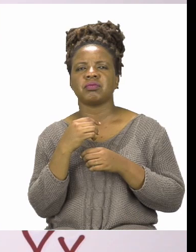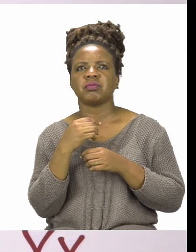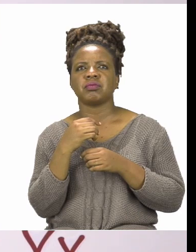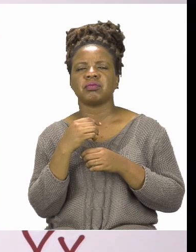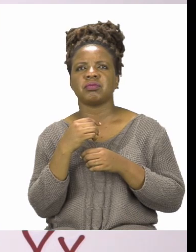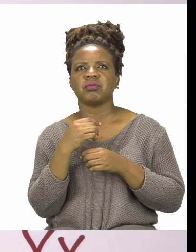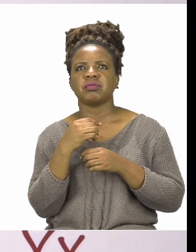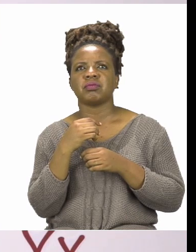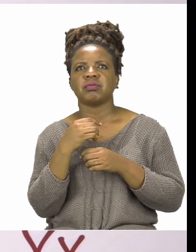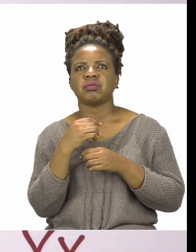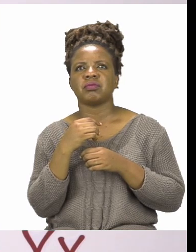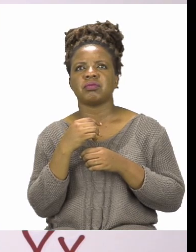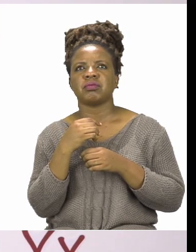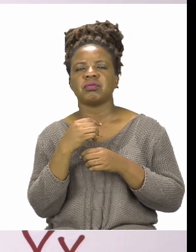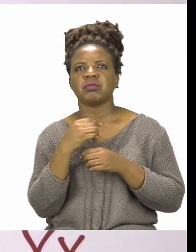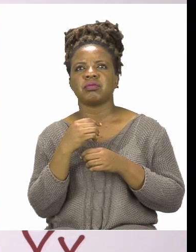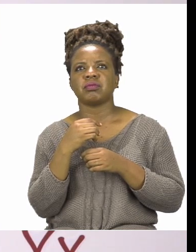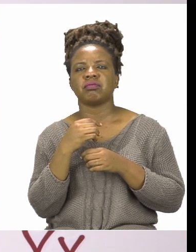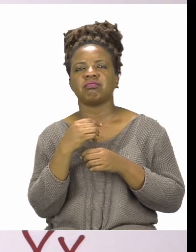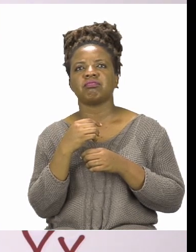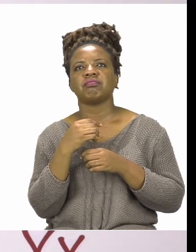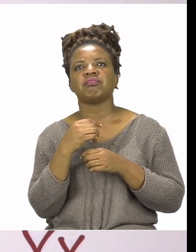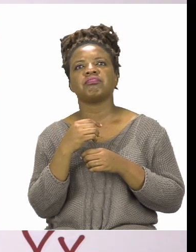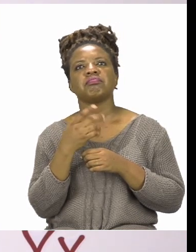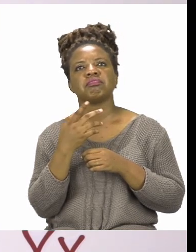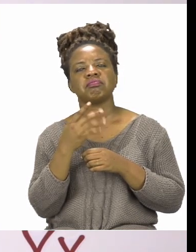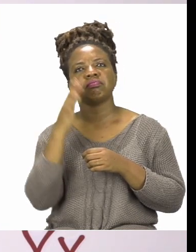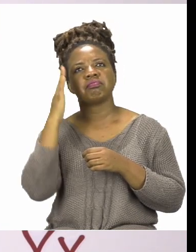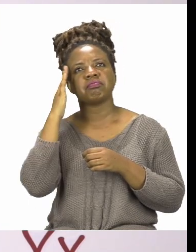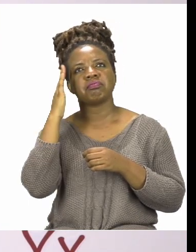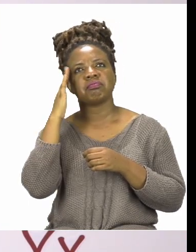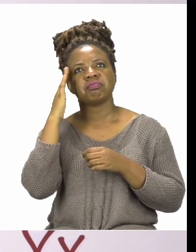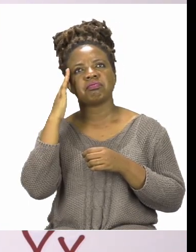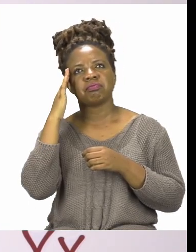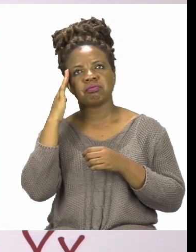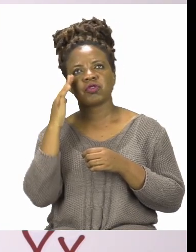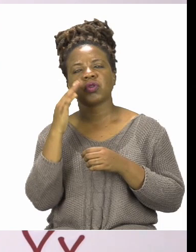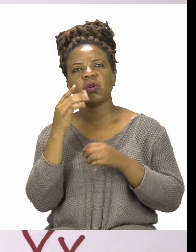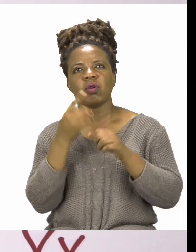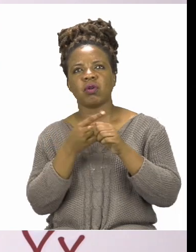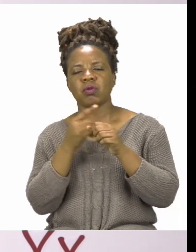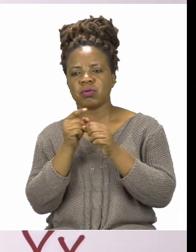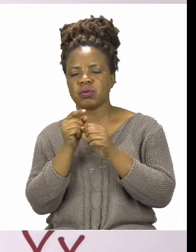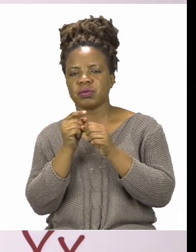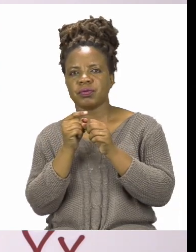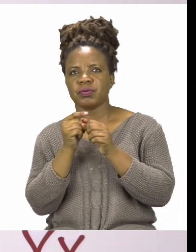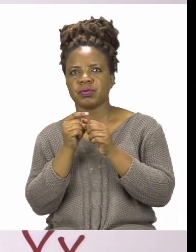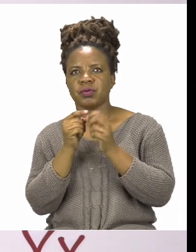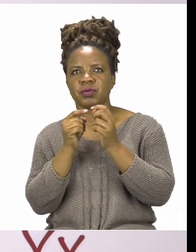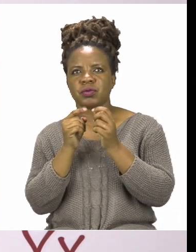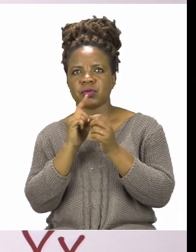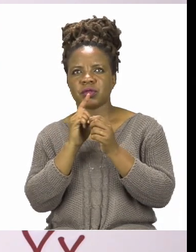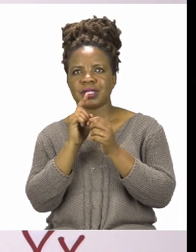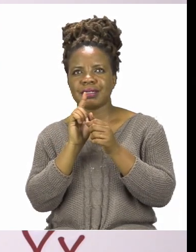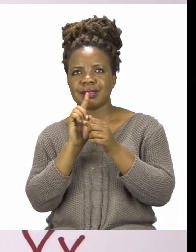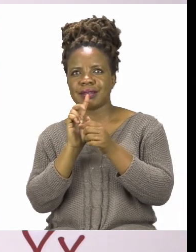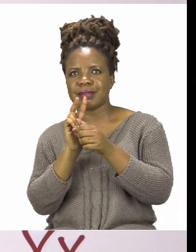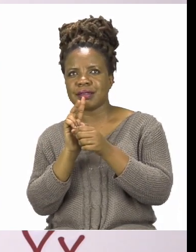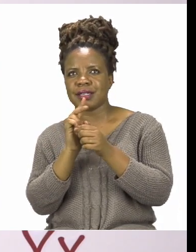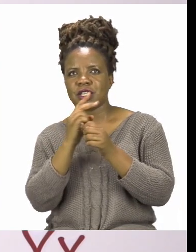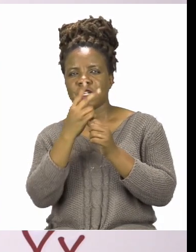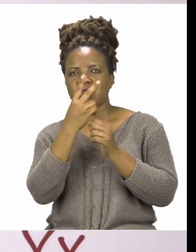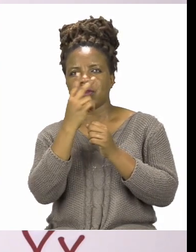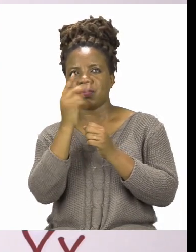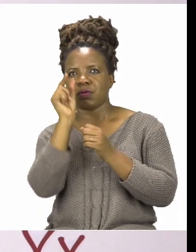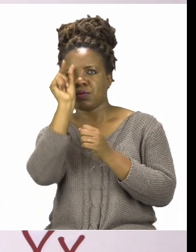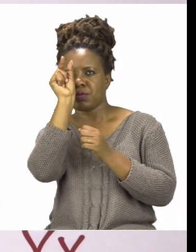table. So you can go ahead and fill that one in. Now for the rest of them, we're going to do them